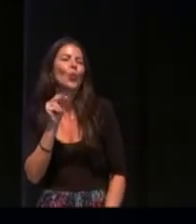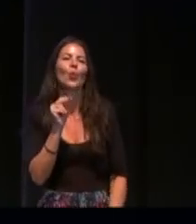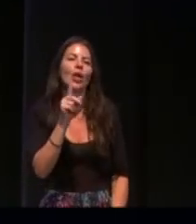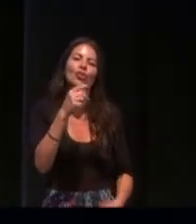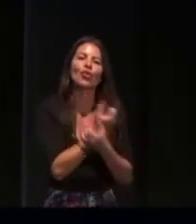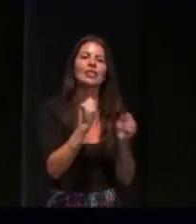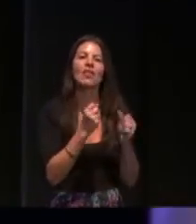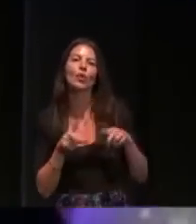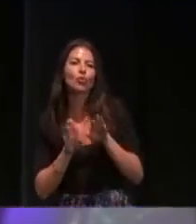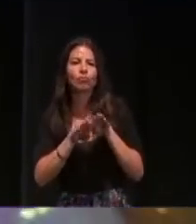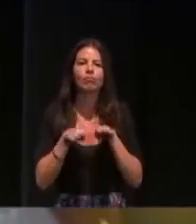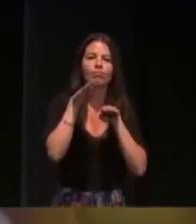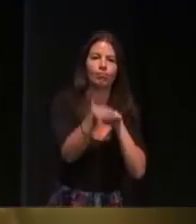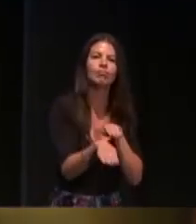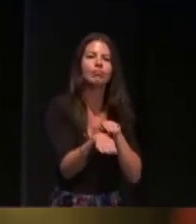You're safe when you step forward.